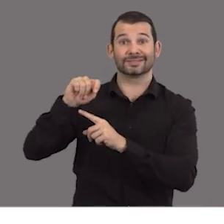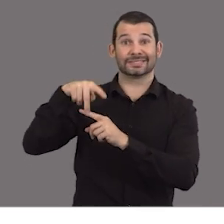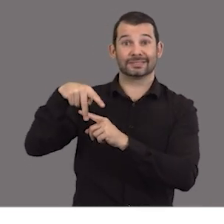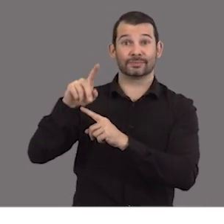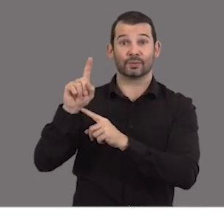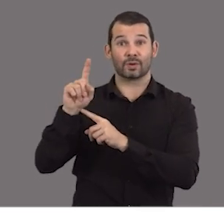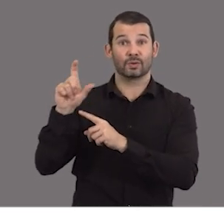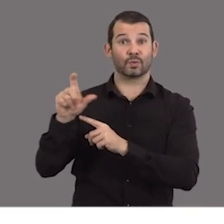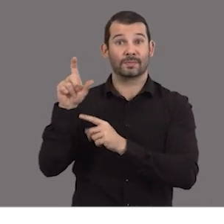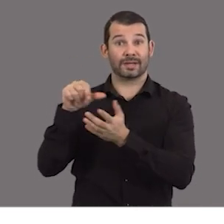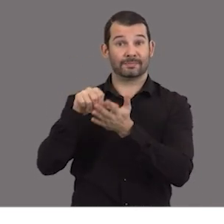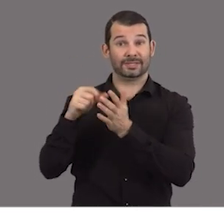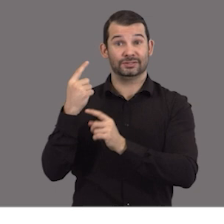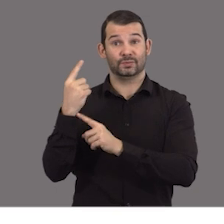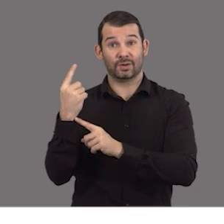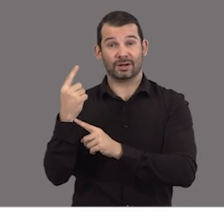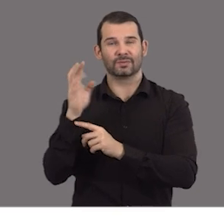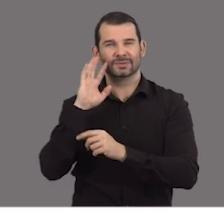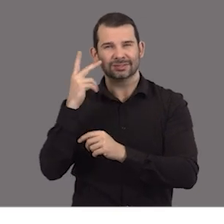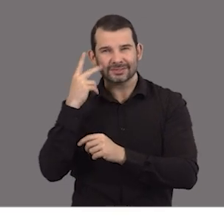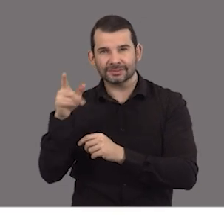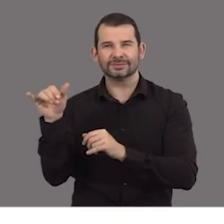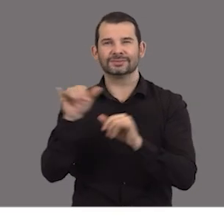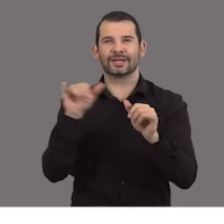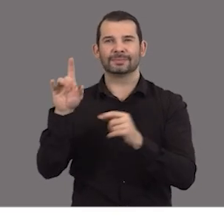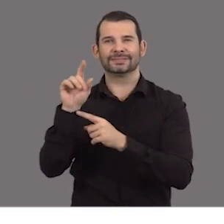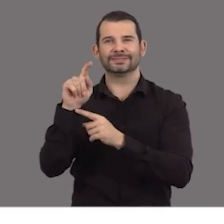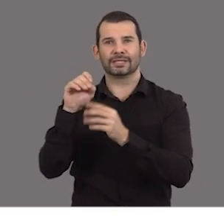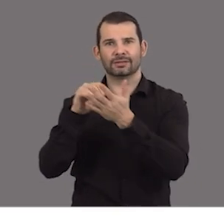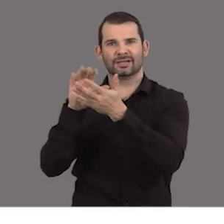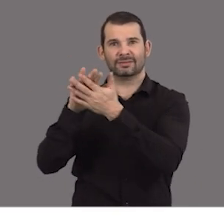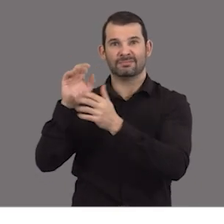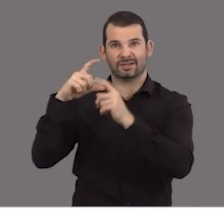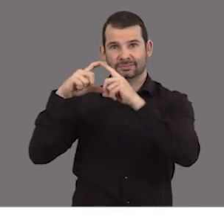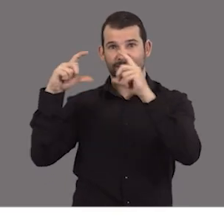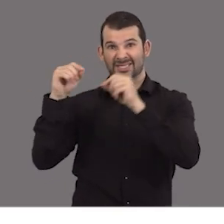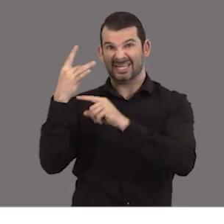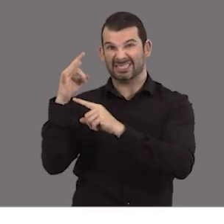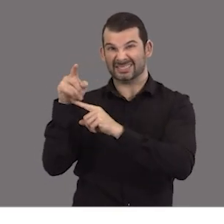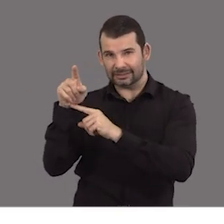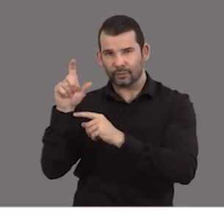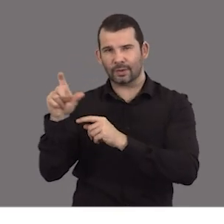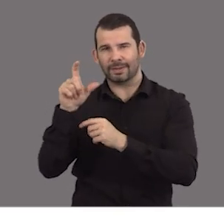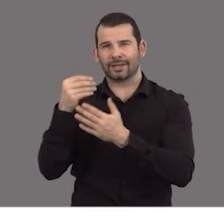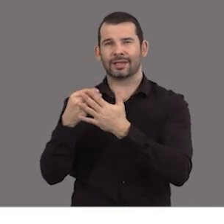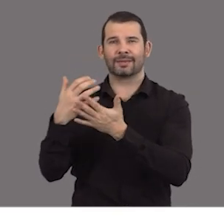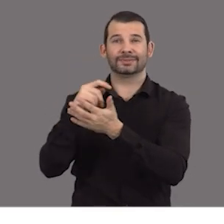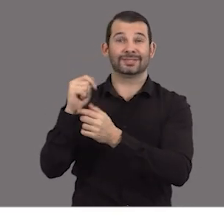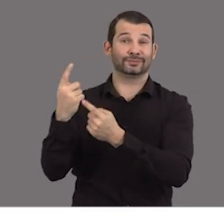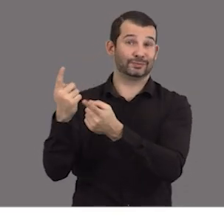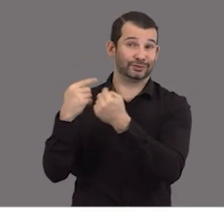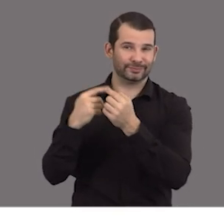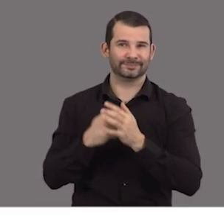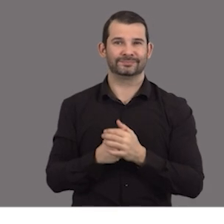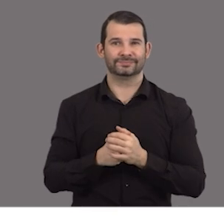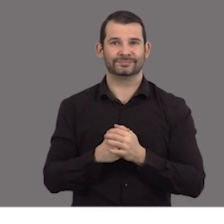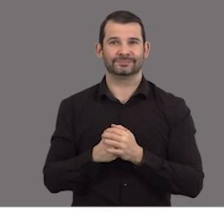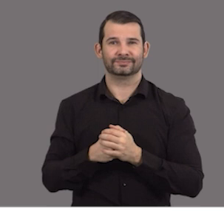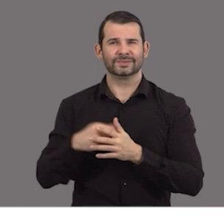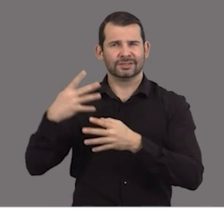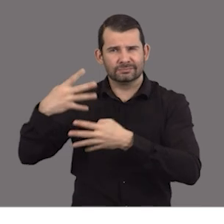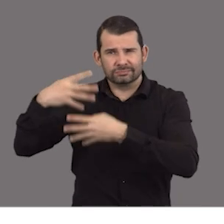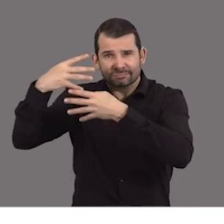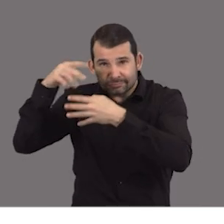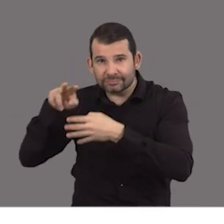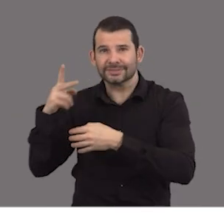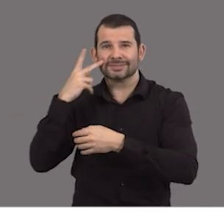go to TP1 Quebec, page 1, we see the same date in box 18 of the Quebec income tax return.